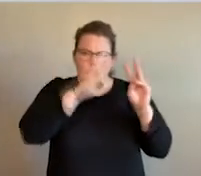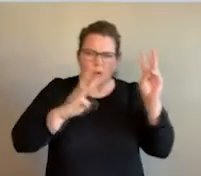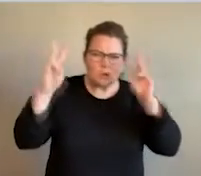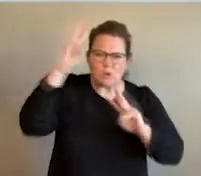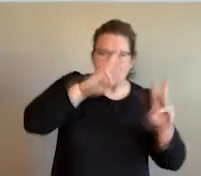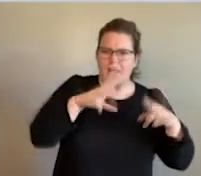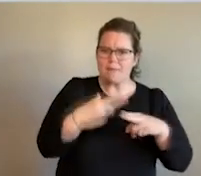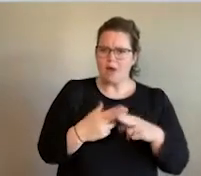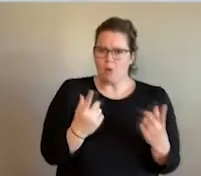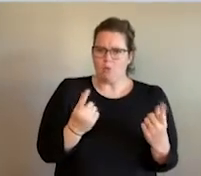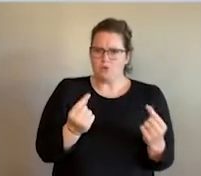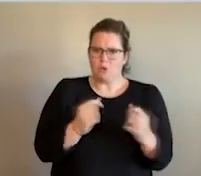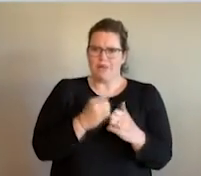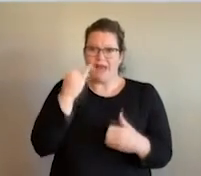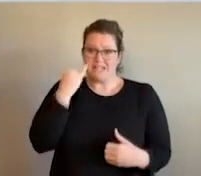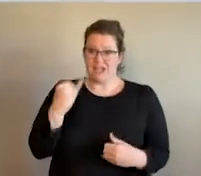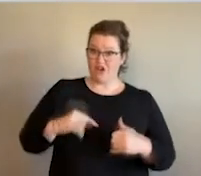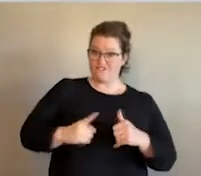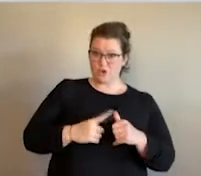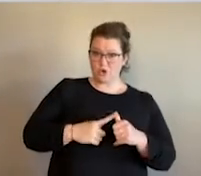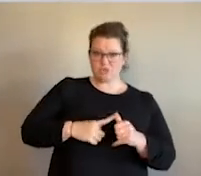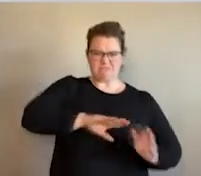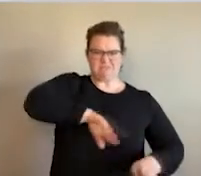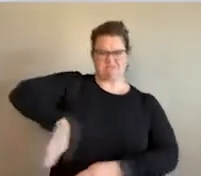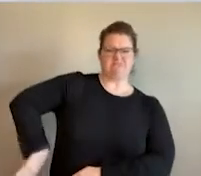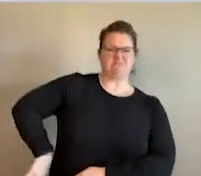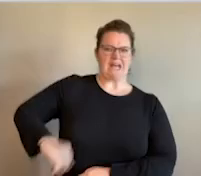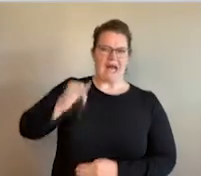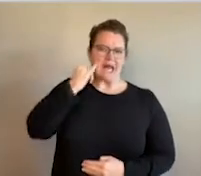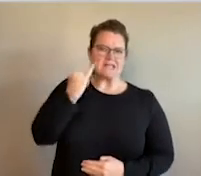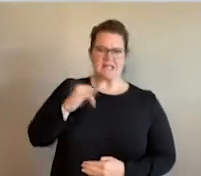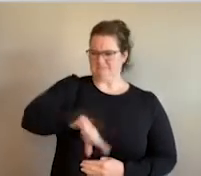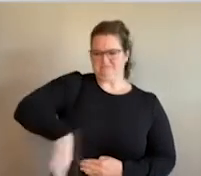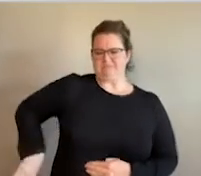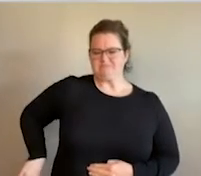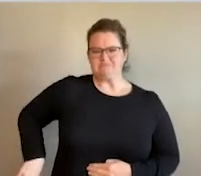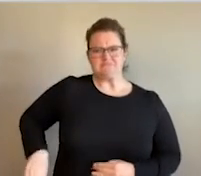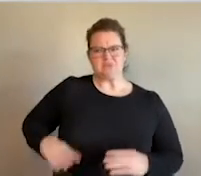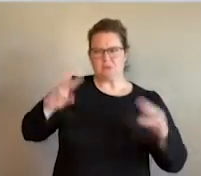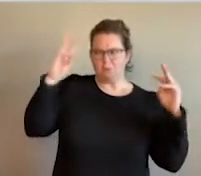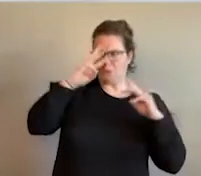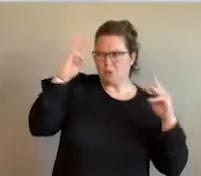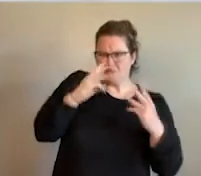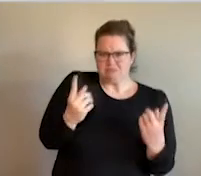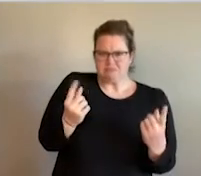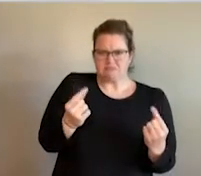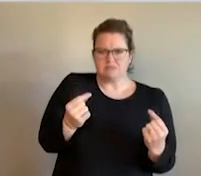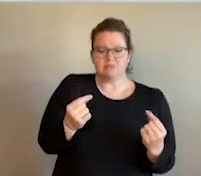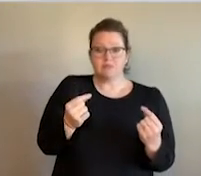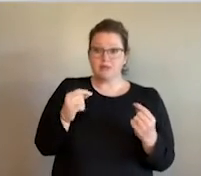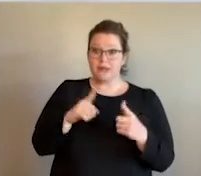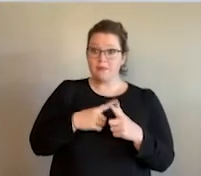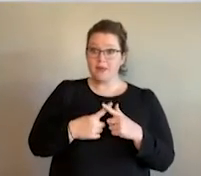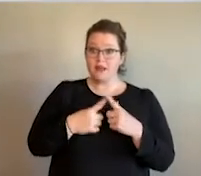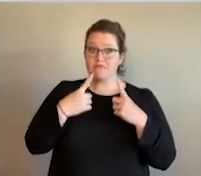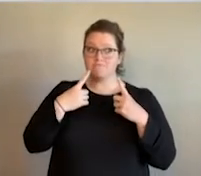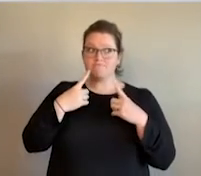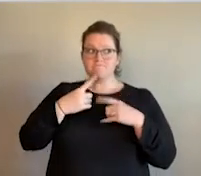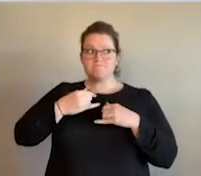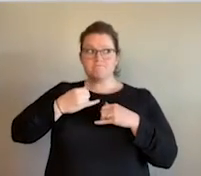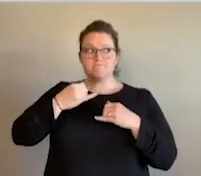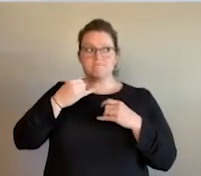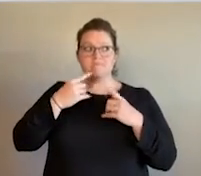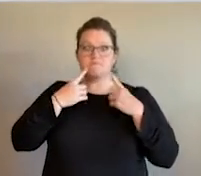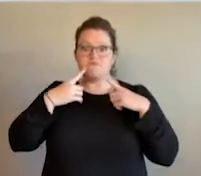He ignores it. He even tries to forget it. He doesn't want to do anything with his idea. Once he finally tells his friends and the